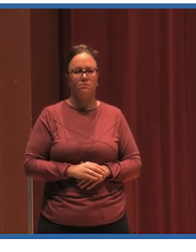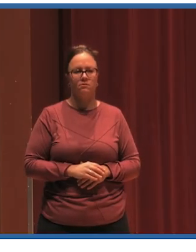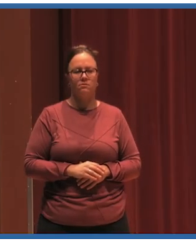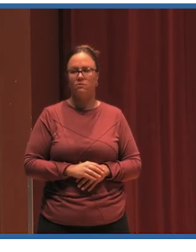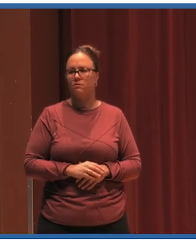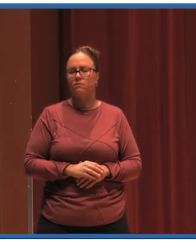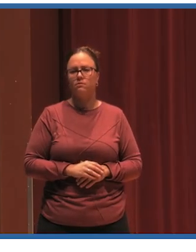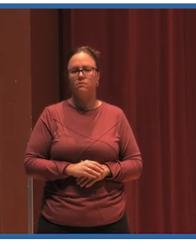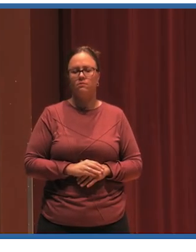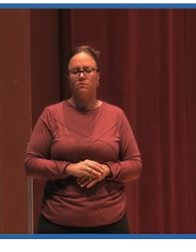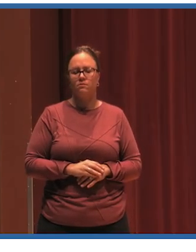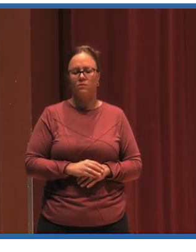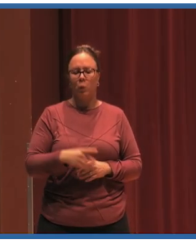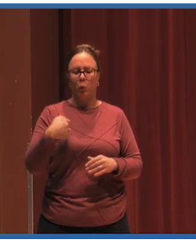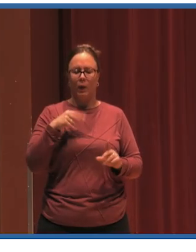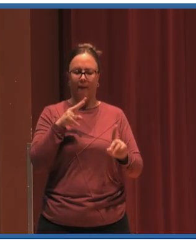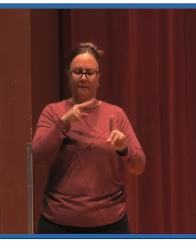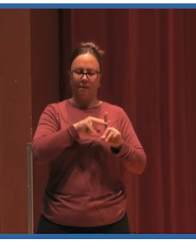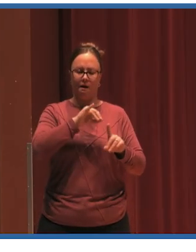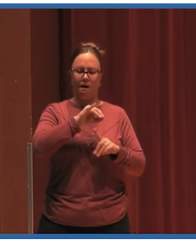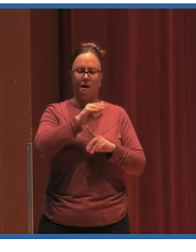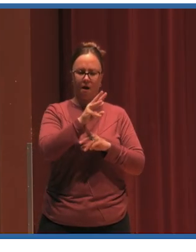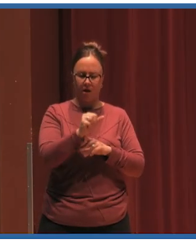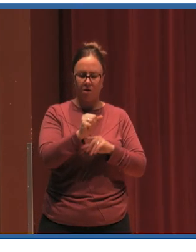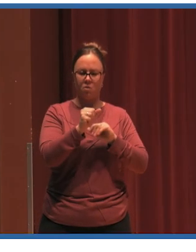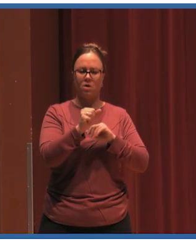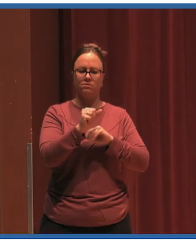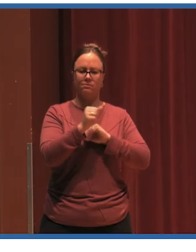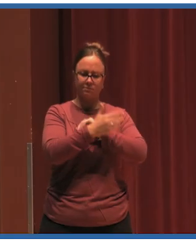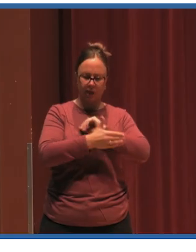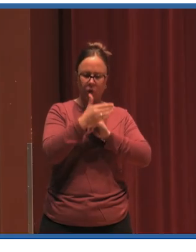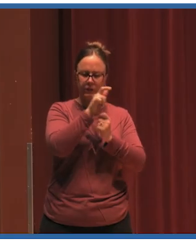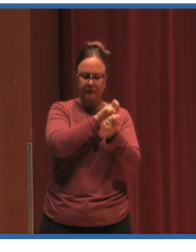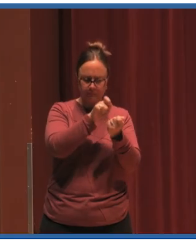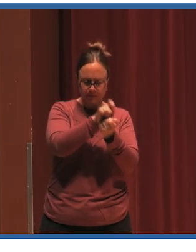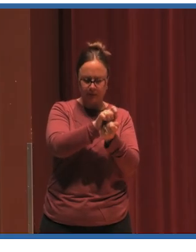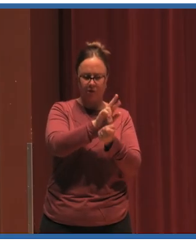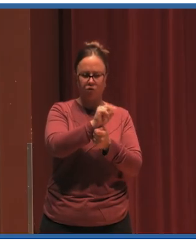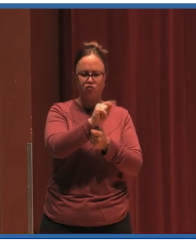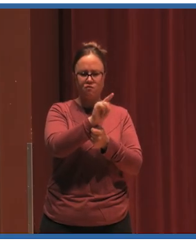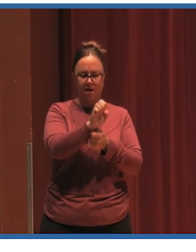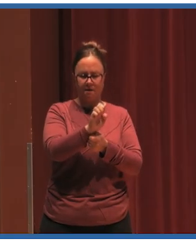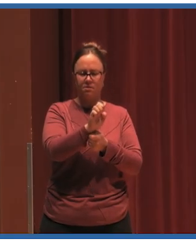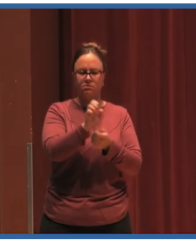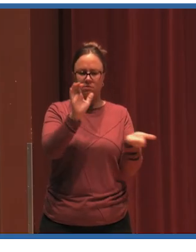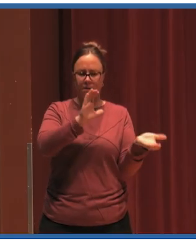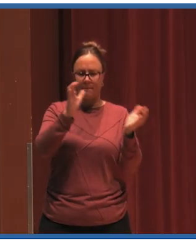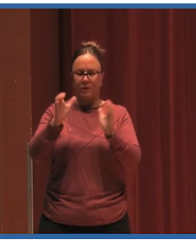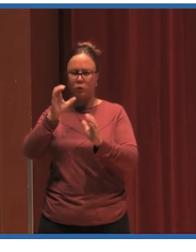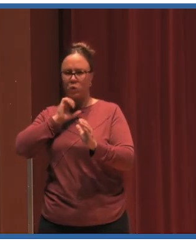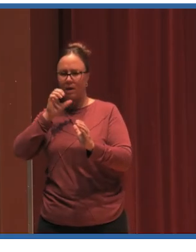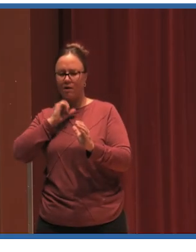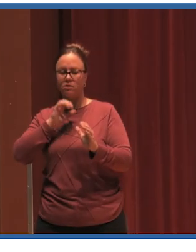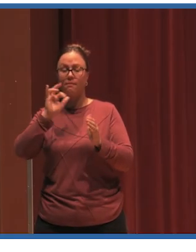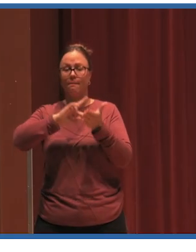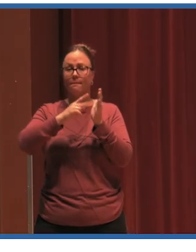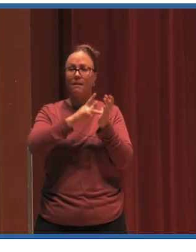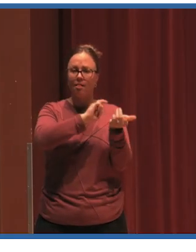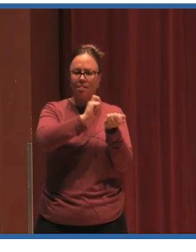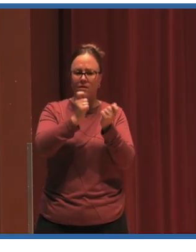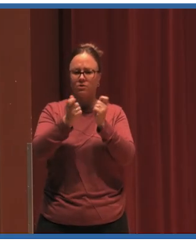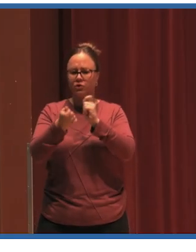be the same, and then we apply our Iowa or county-specific cancer rates. This adjusts the counts to give a